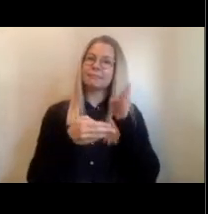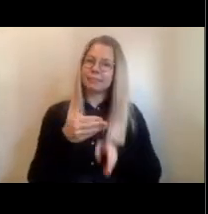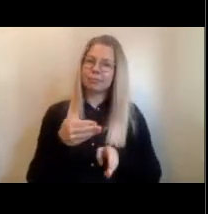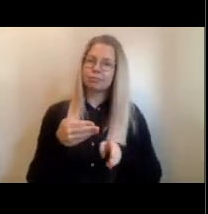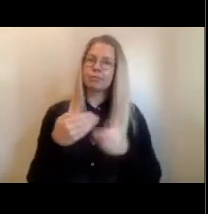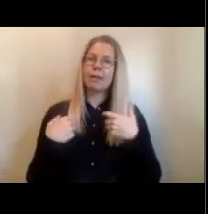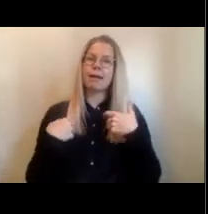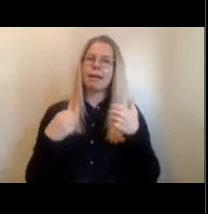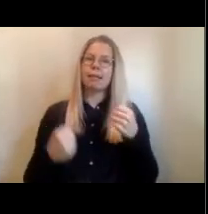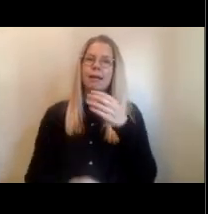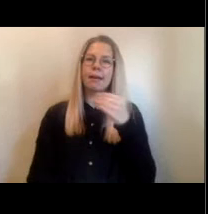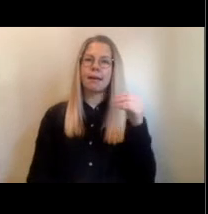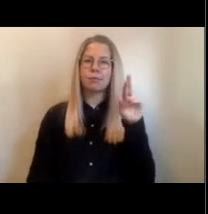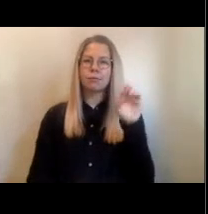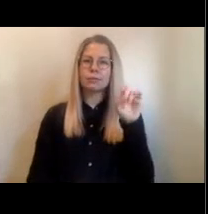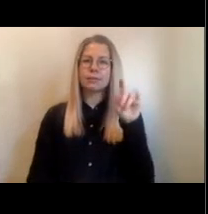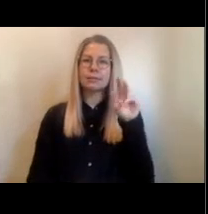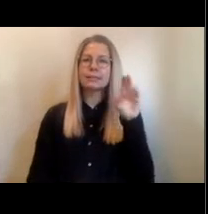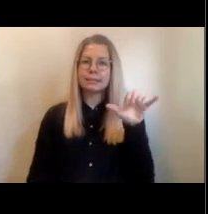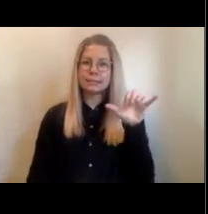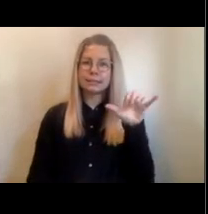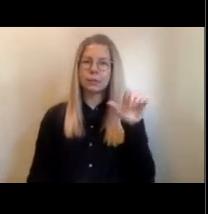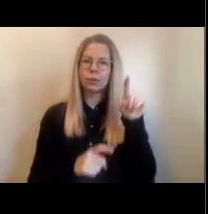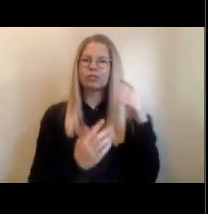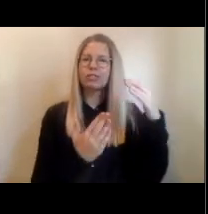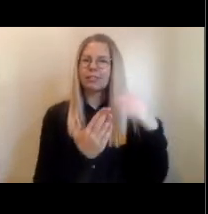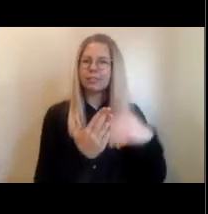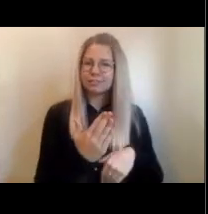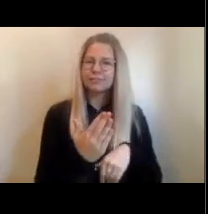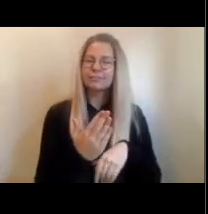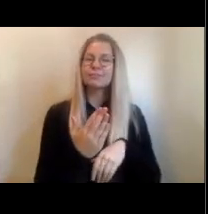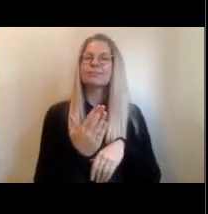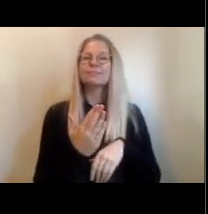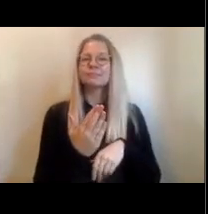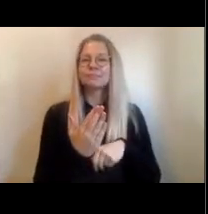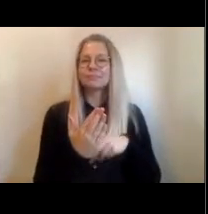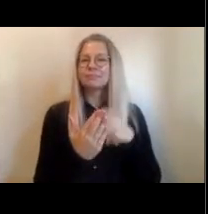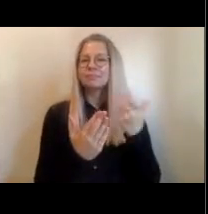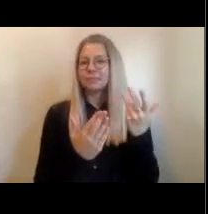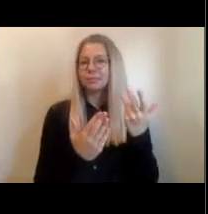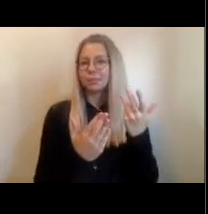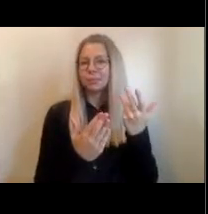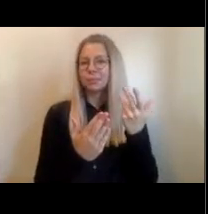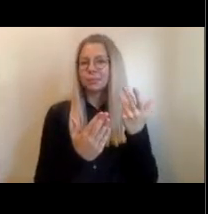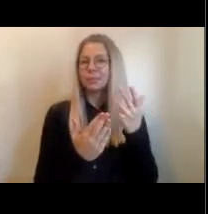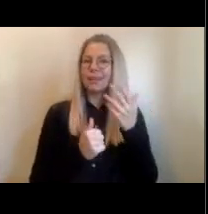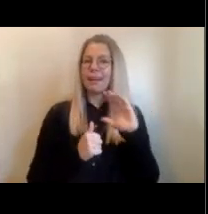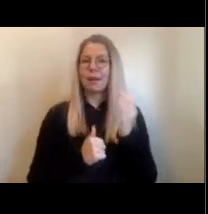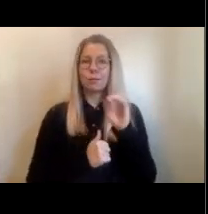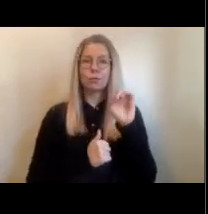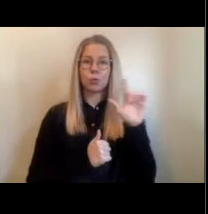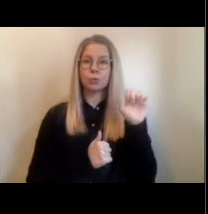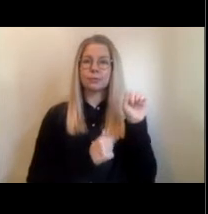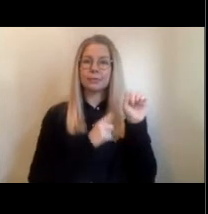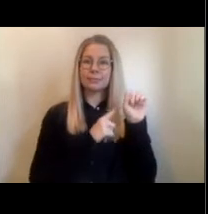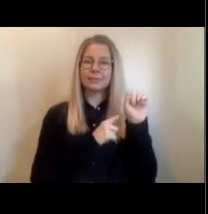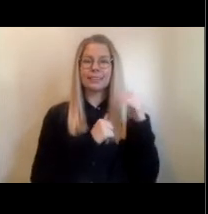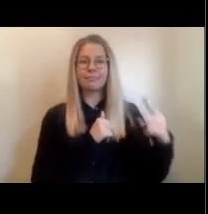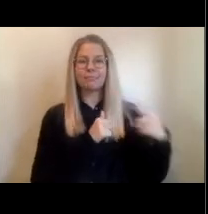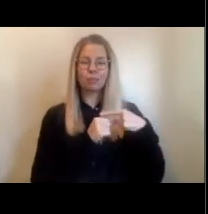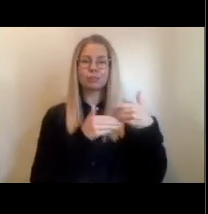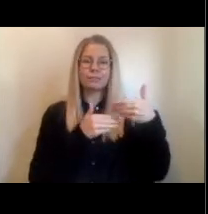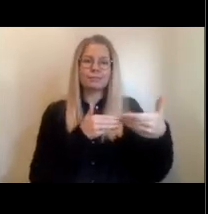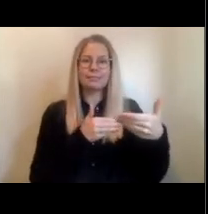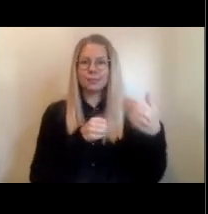is step 1 that we use in the Fountain of Health toolset. And let me explain how that works